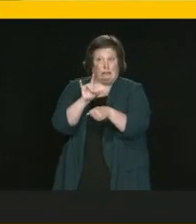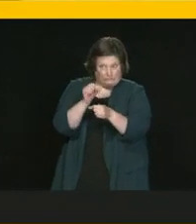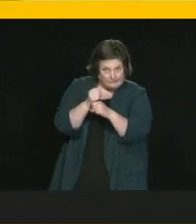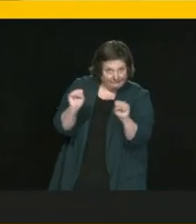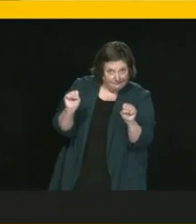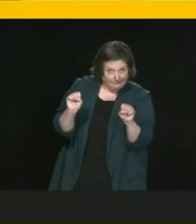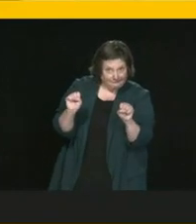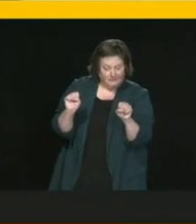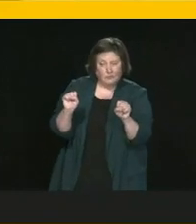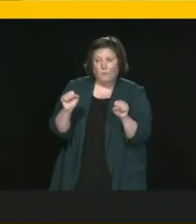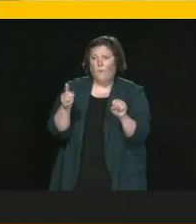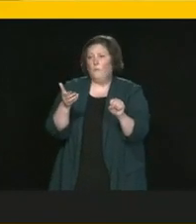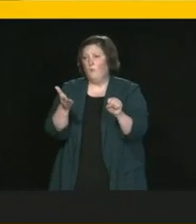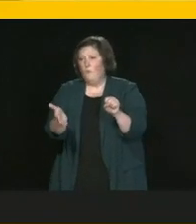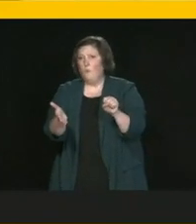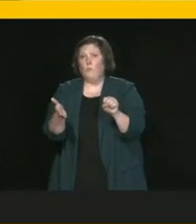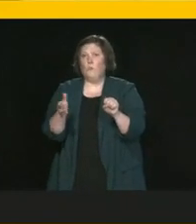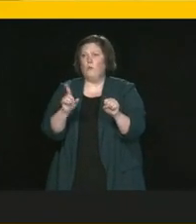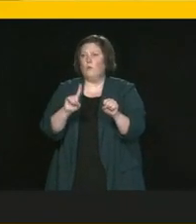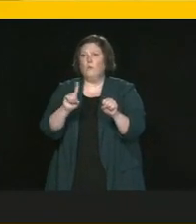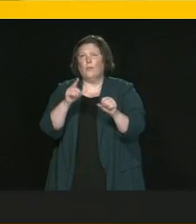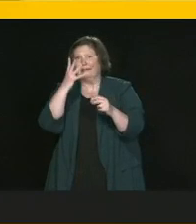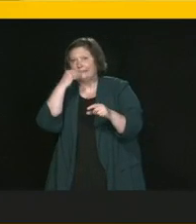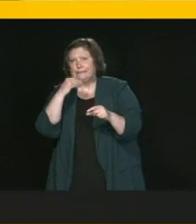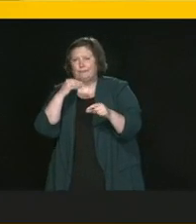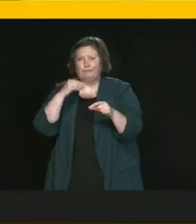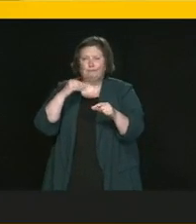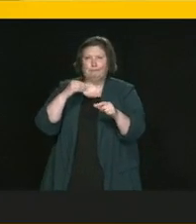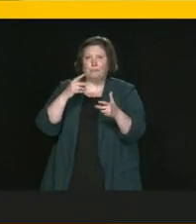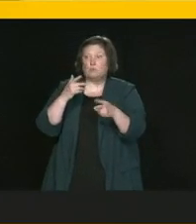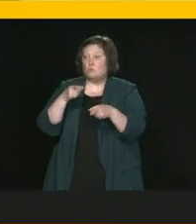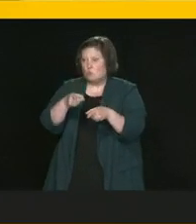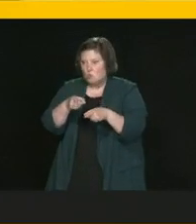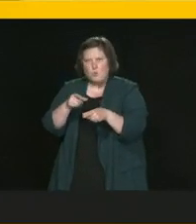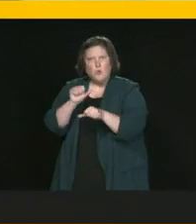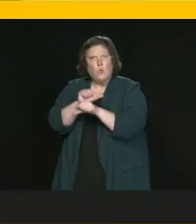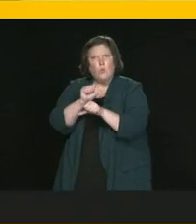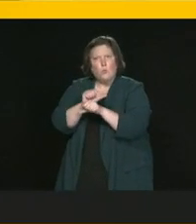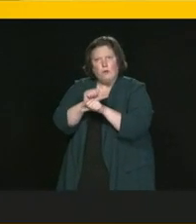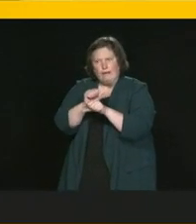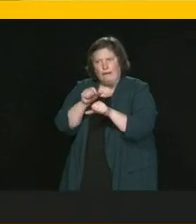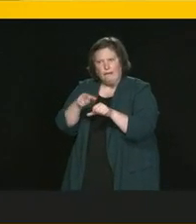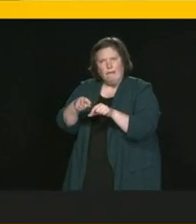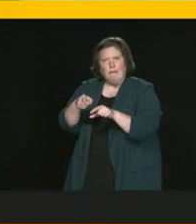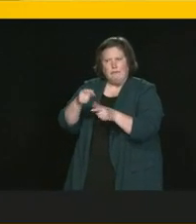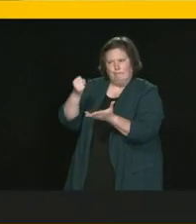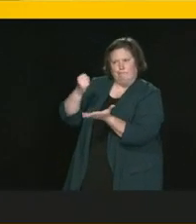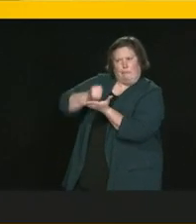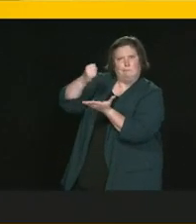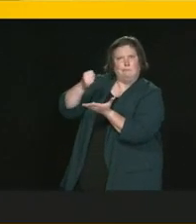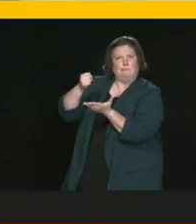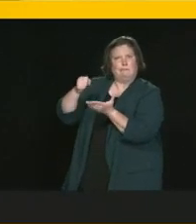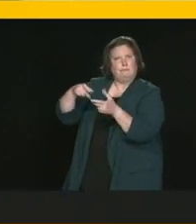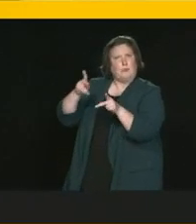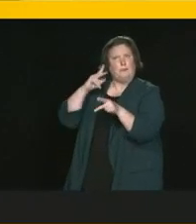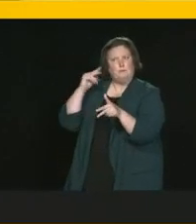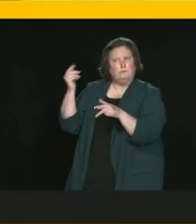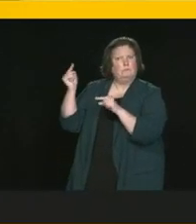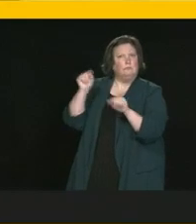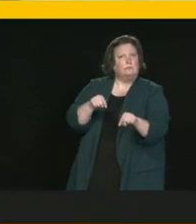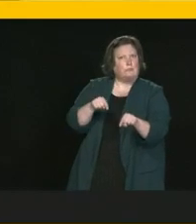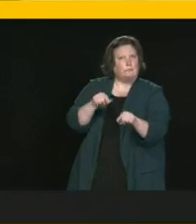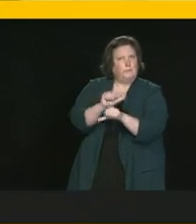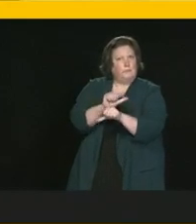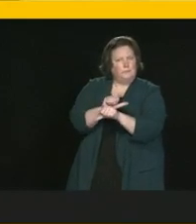or their work permit. And at the same time, we know that in this crisis, we have a chance to